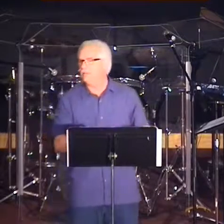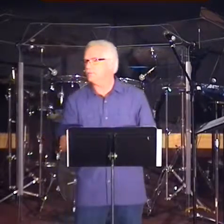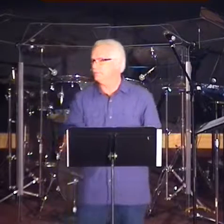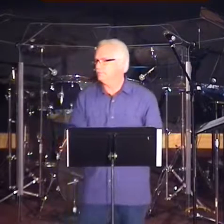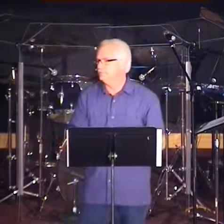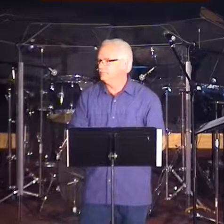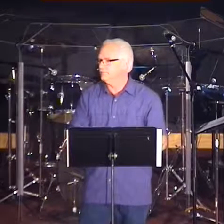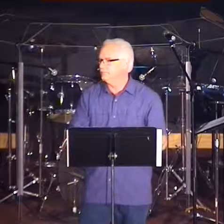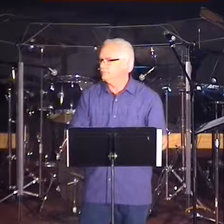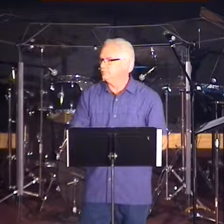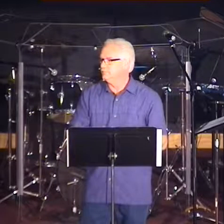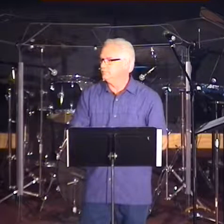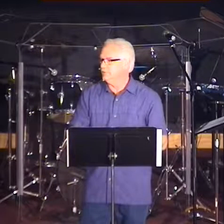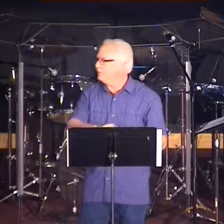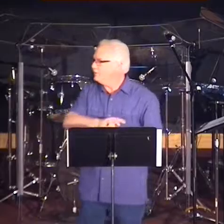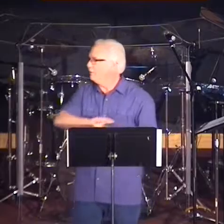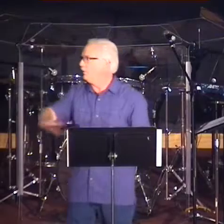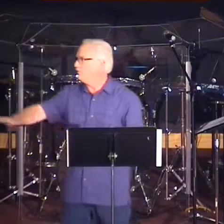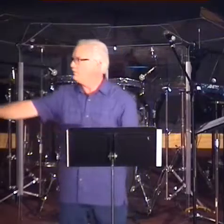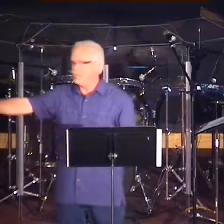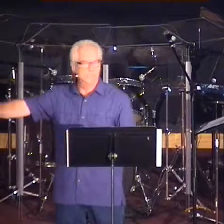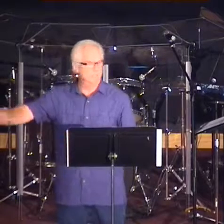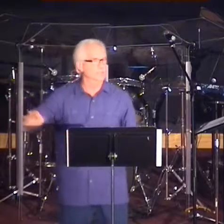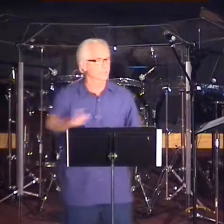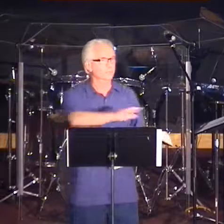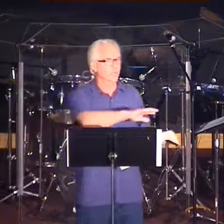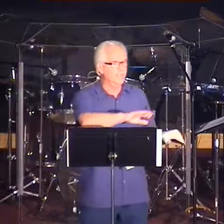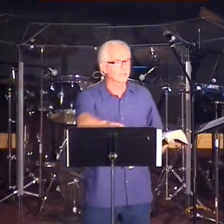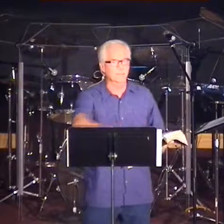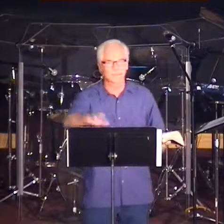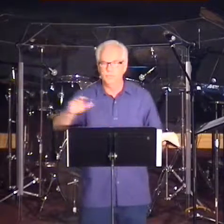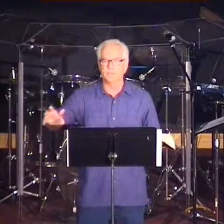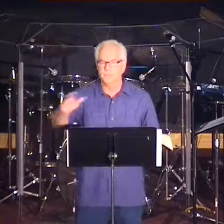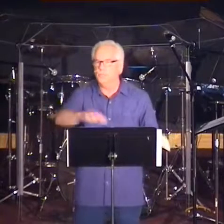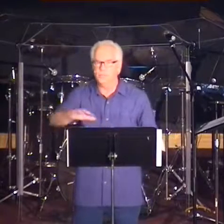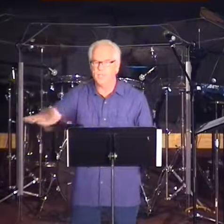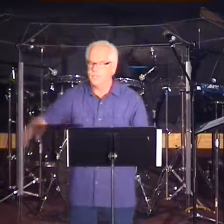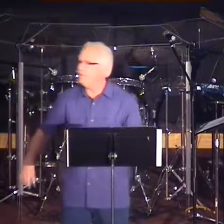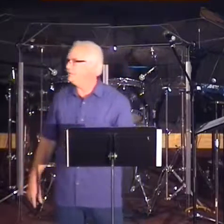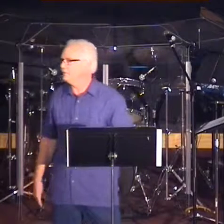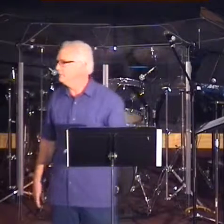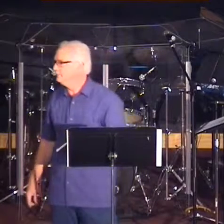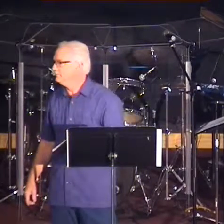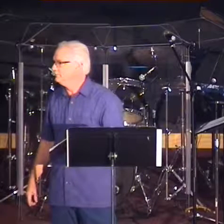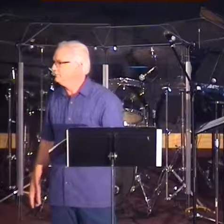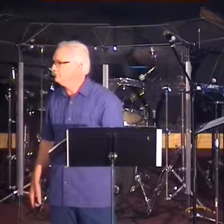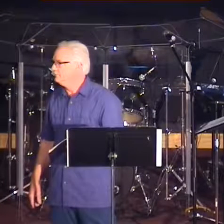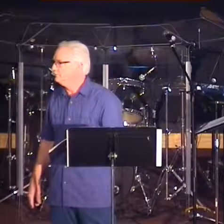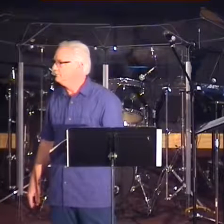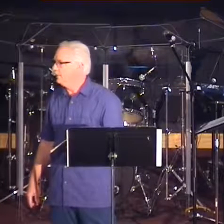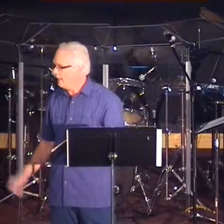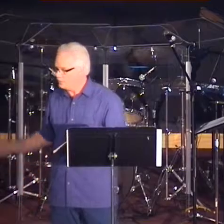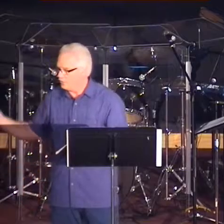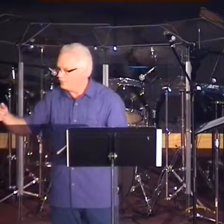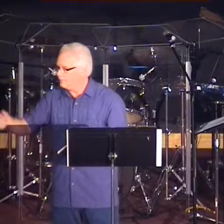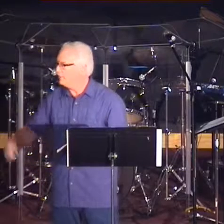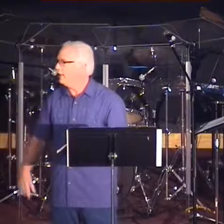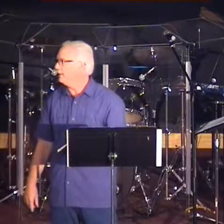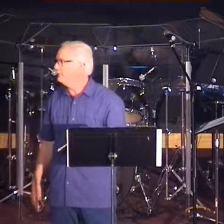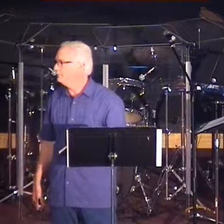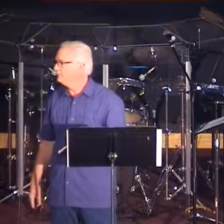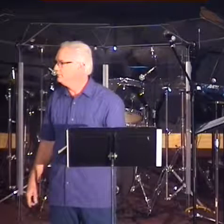the answer. There isn't a person sitting in this room right here who doesn't know what that means. How to draw